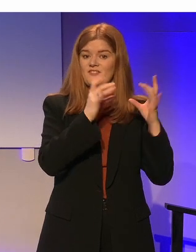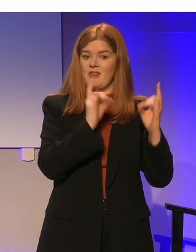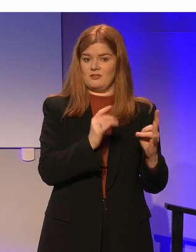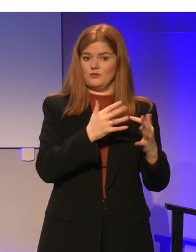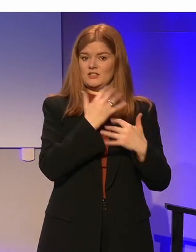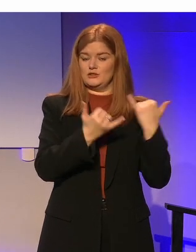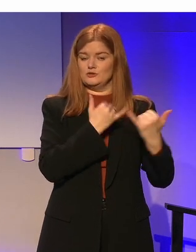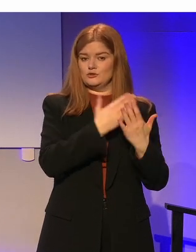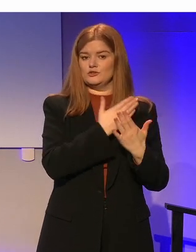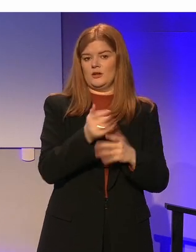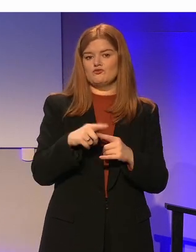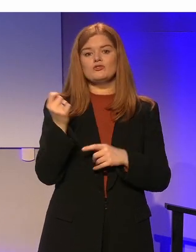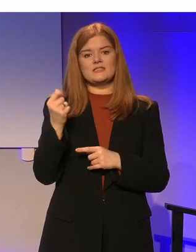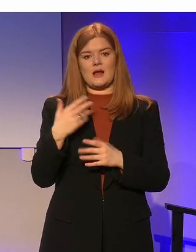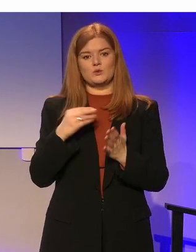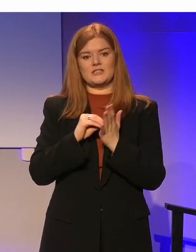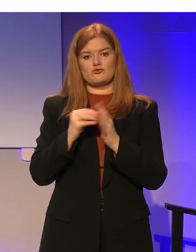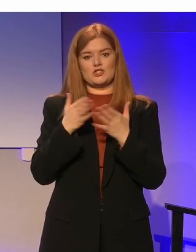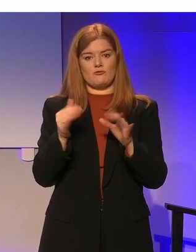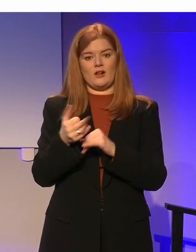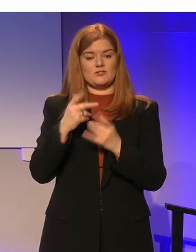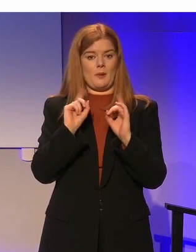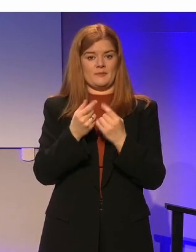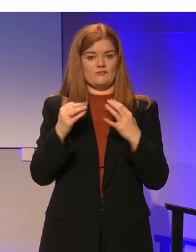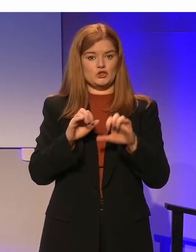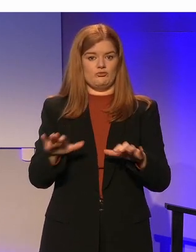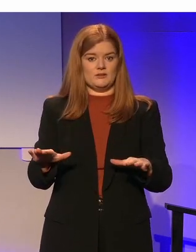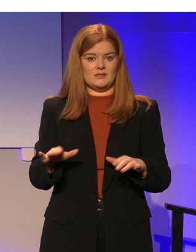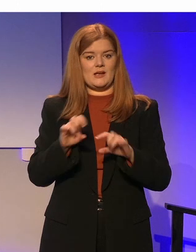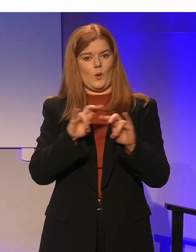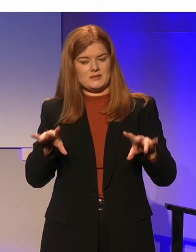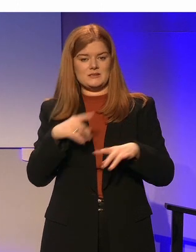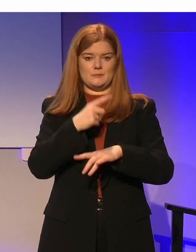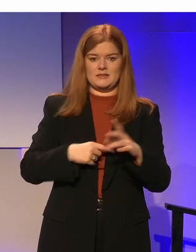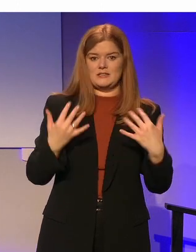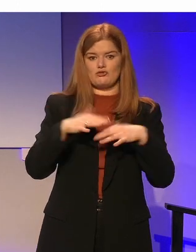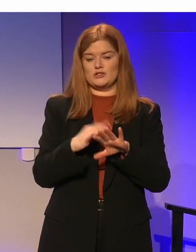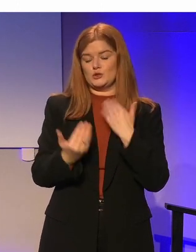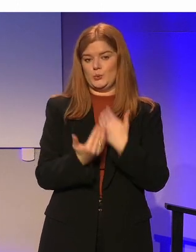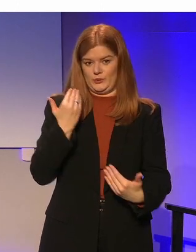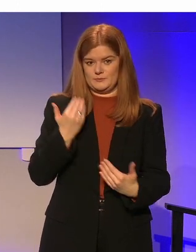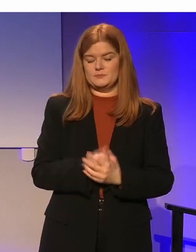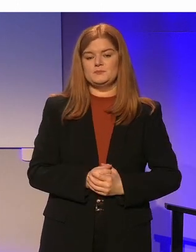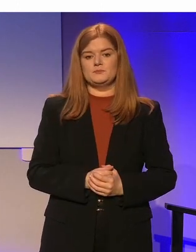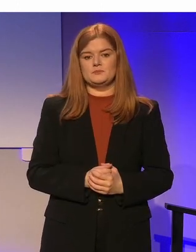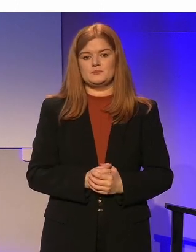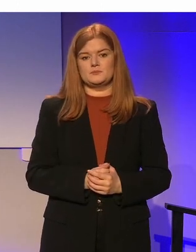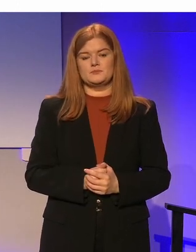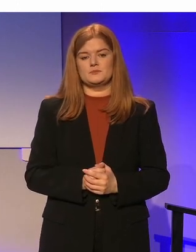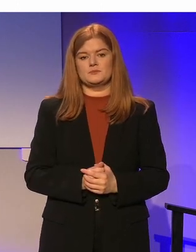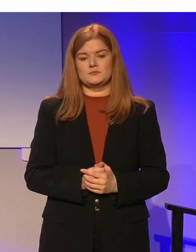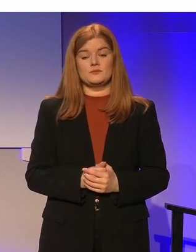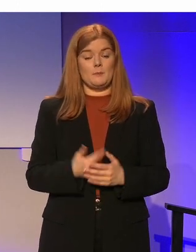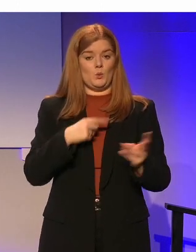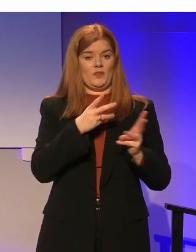many years, and more recently I was Secretary General of the Department of Children, Equality, Disability, Integration and Youth. I